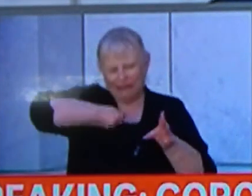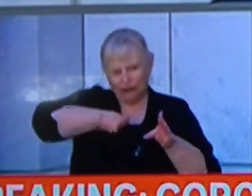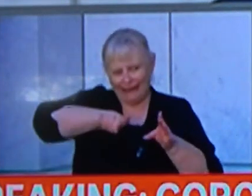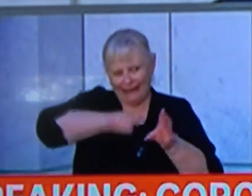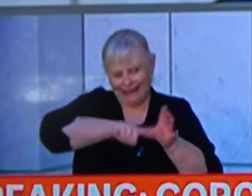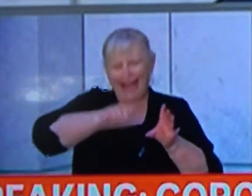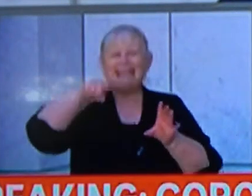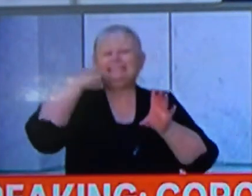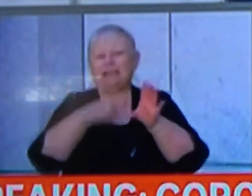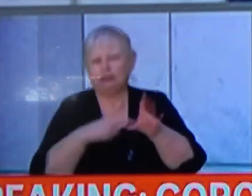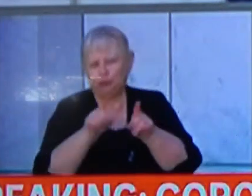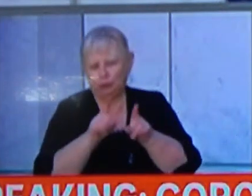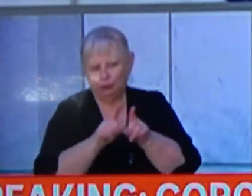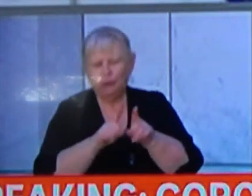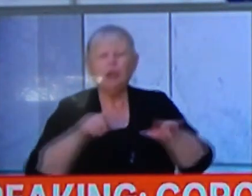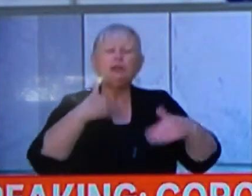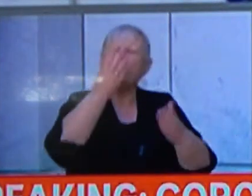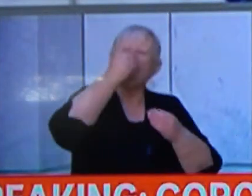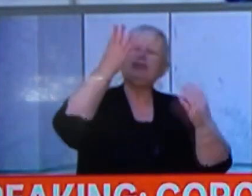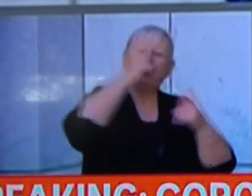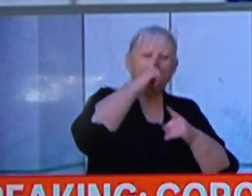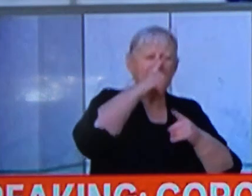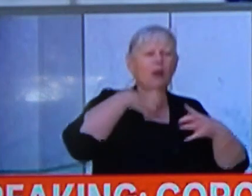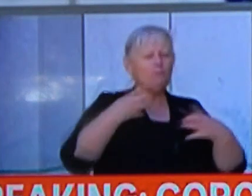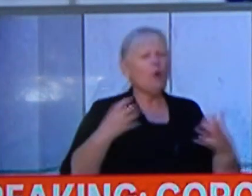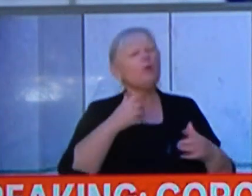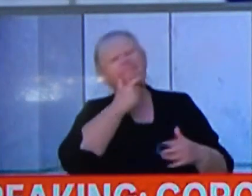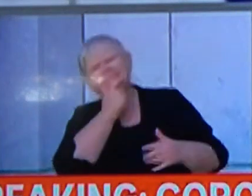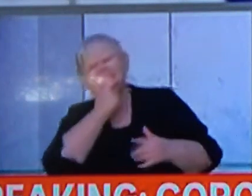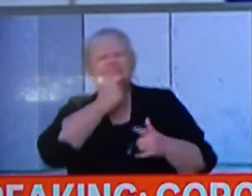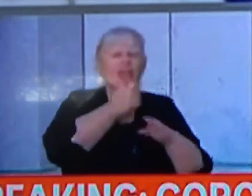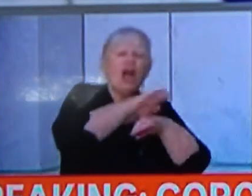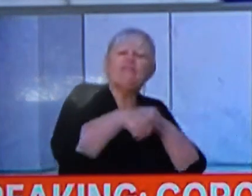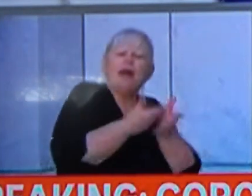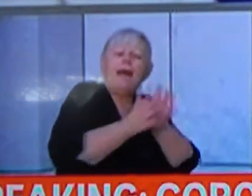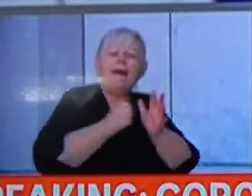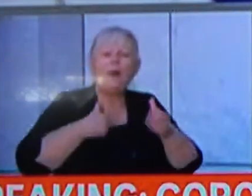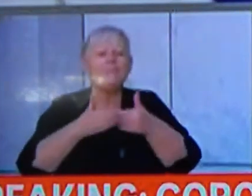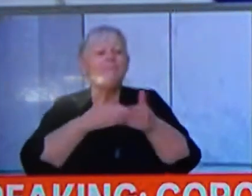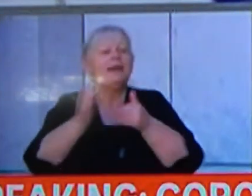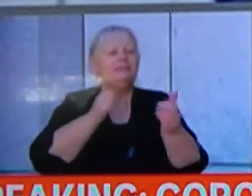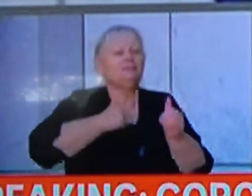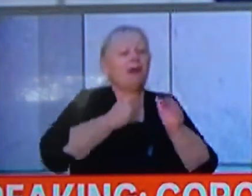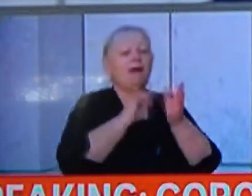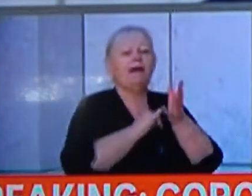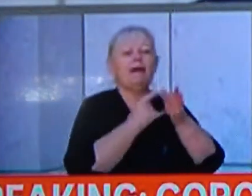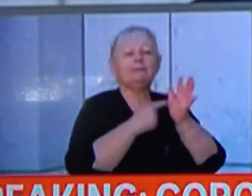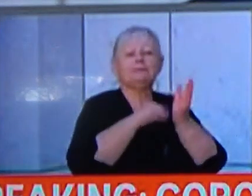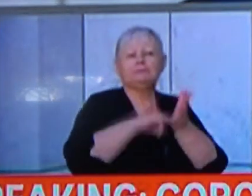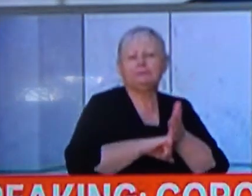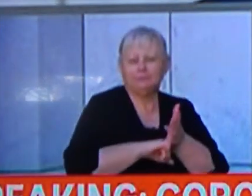and for next year, to give retirees more discretion over the management of their assets.